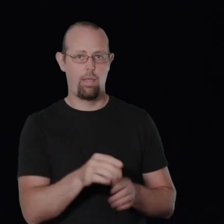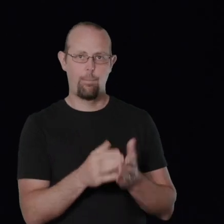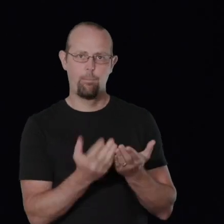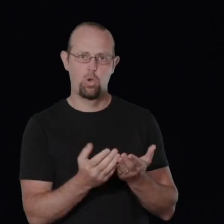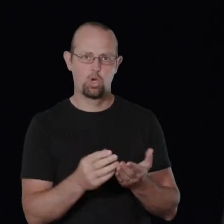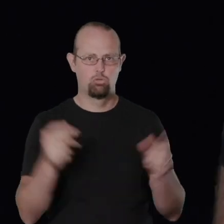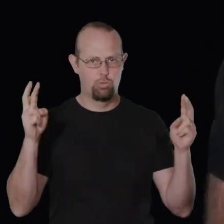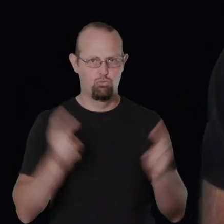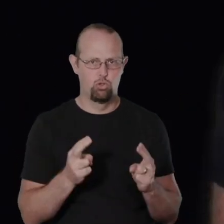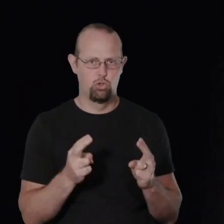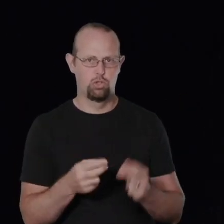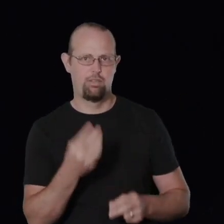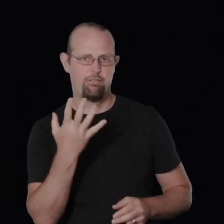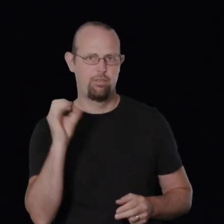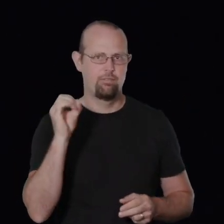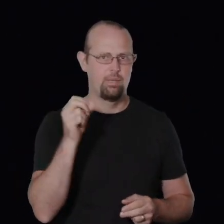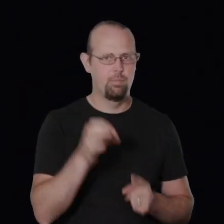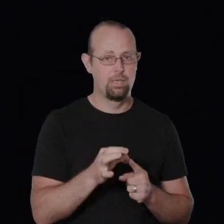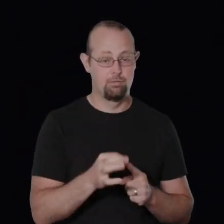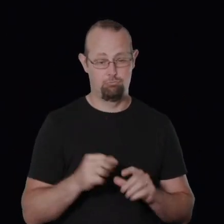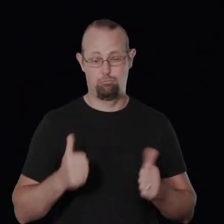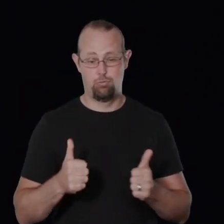to fall in love with the Bible.